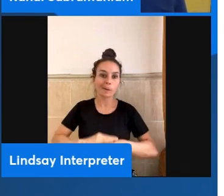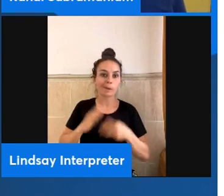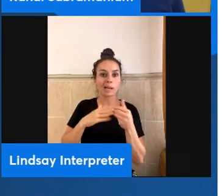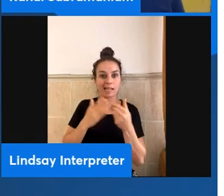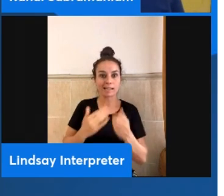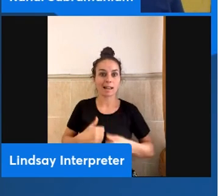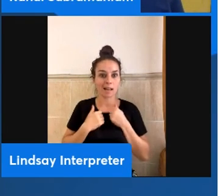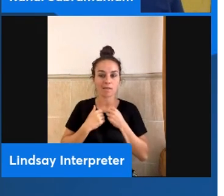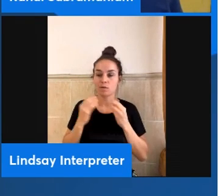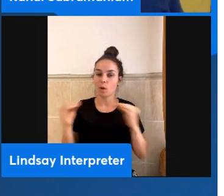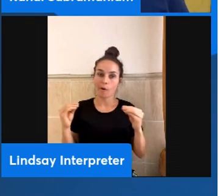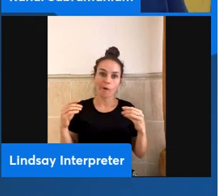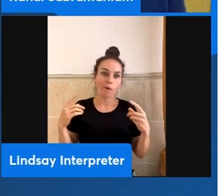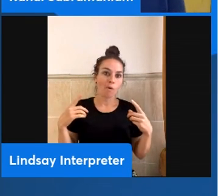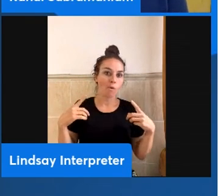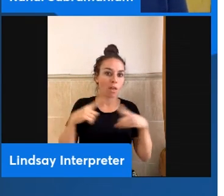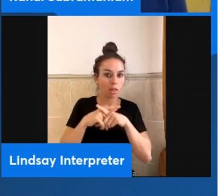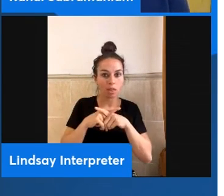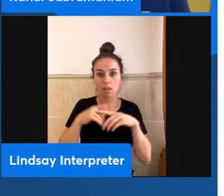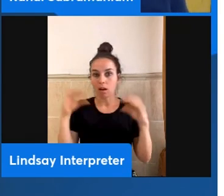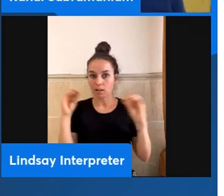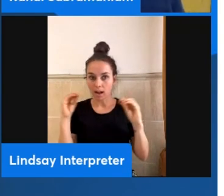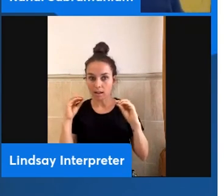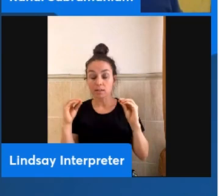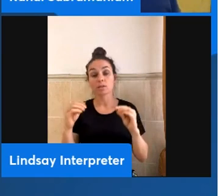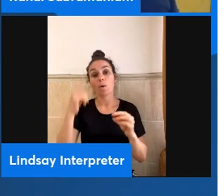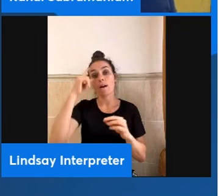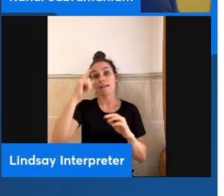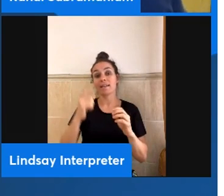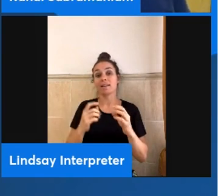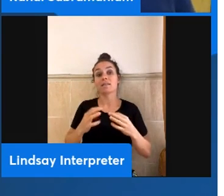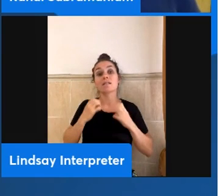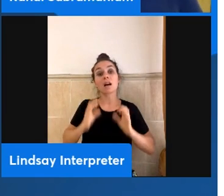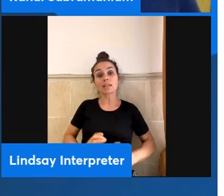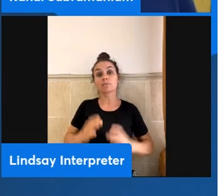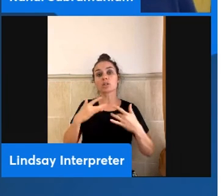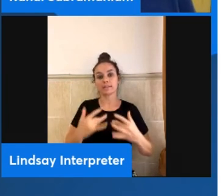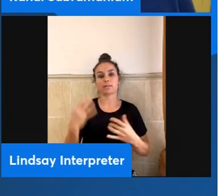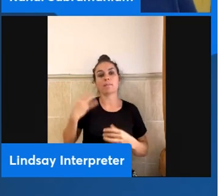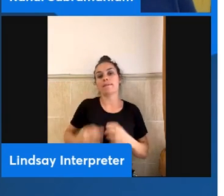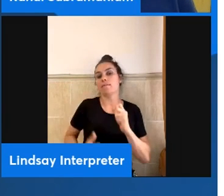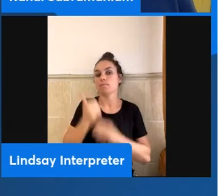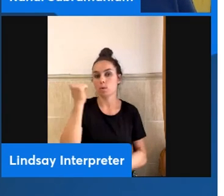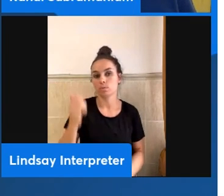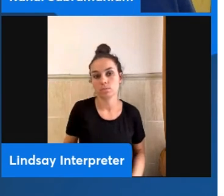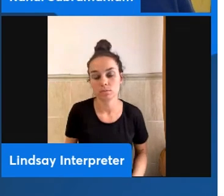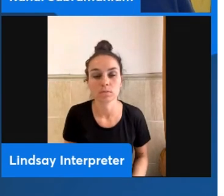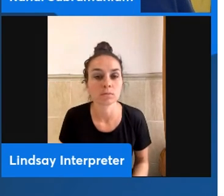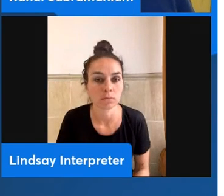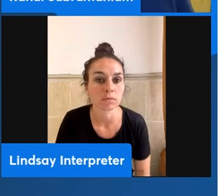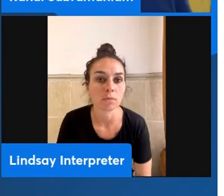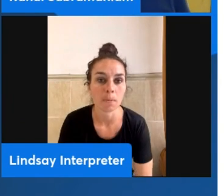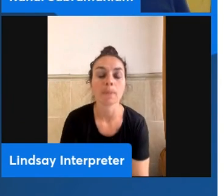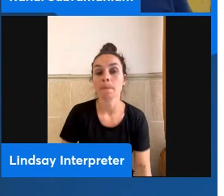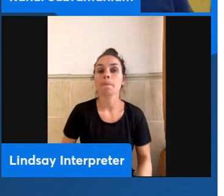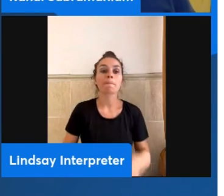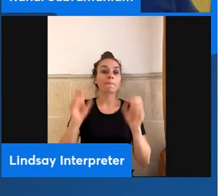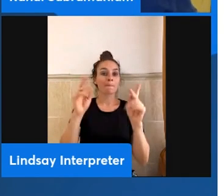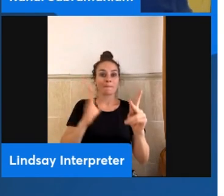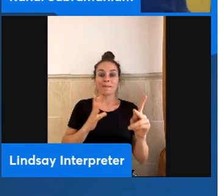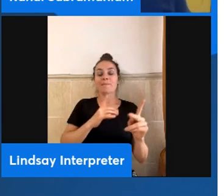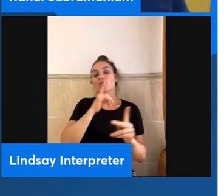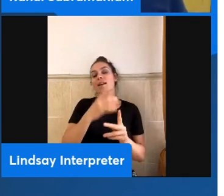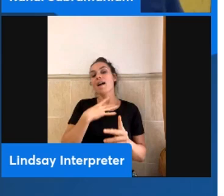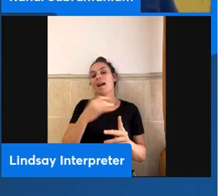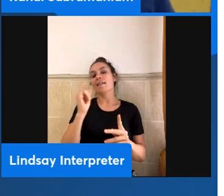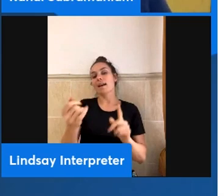lot less. And I think customers end up benefiting the most out of this. Okay, I like that take a lot. So